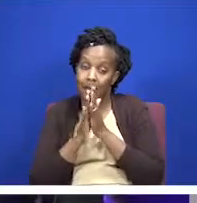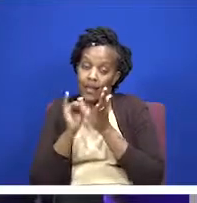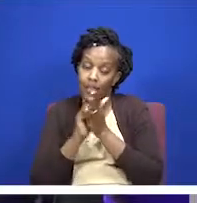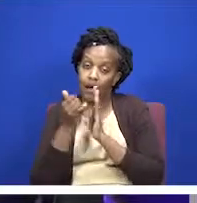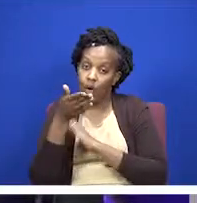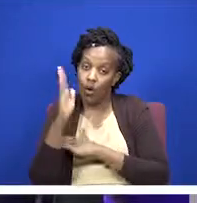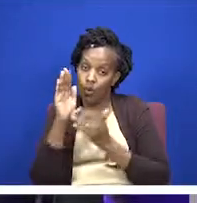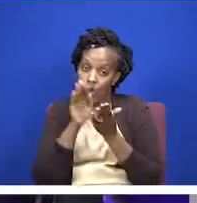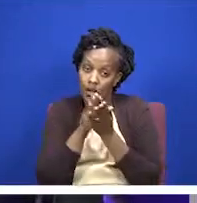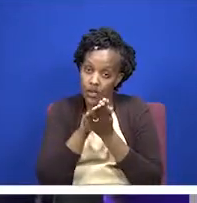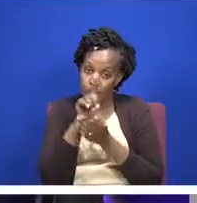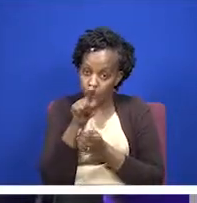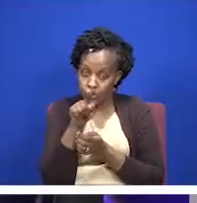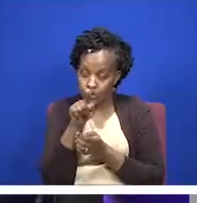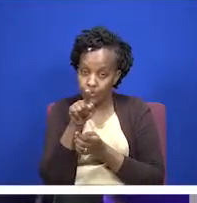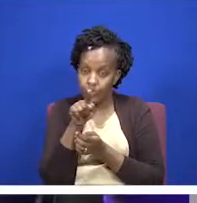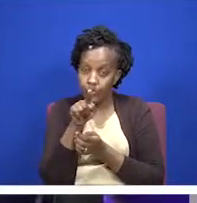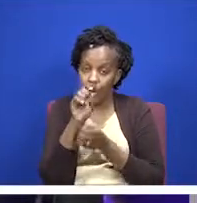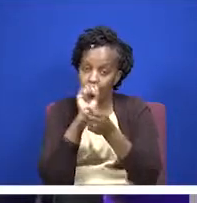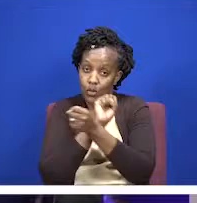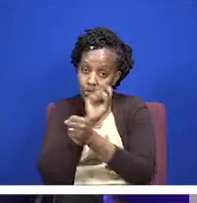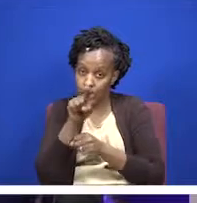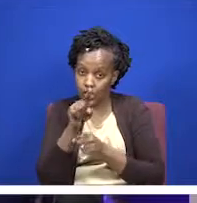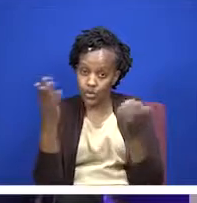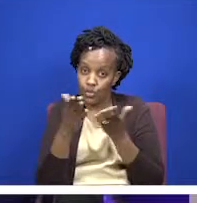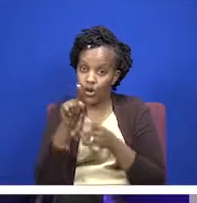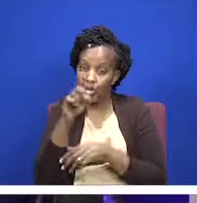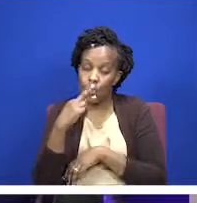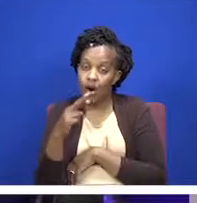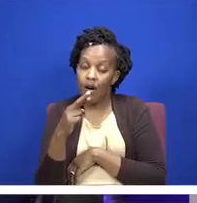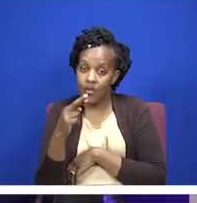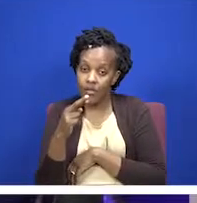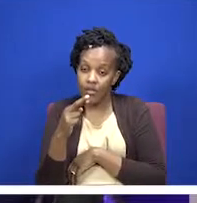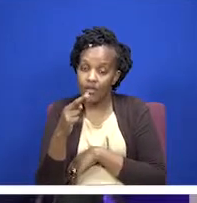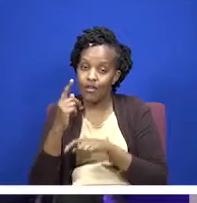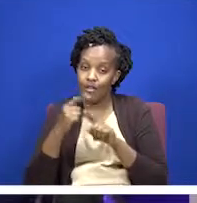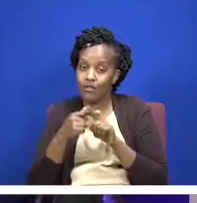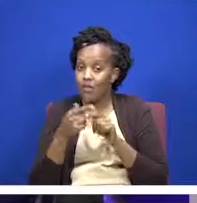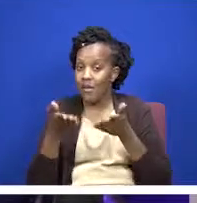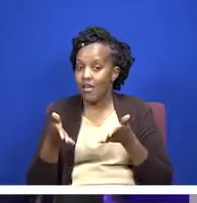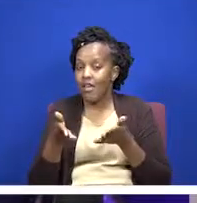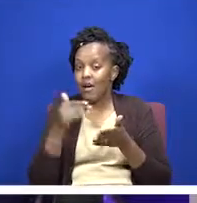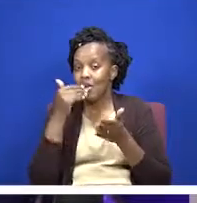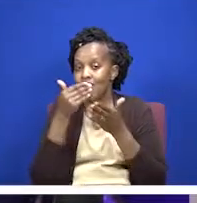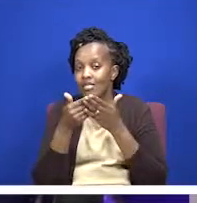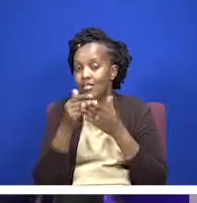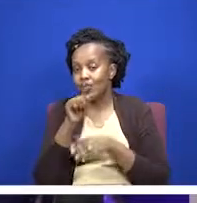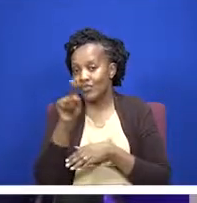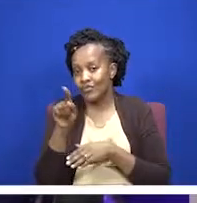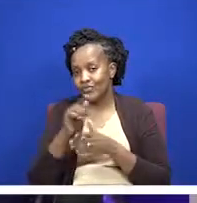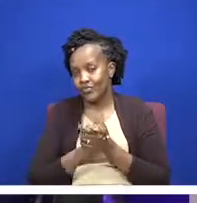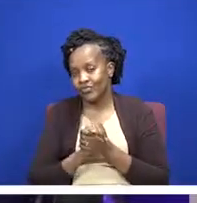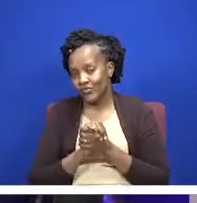God keep you and protect you wherever you are. As from this side, we just want to say thank you for sitting still